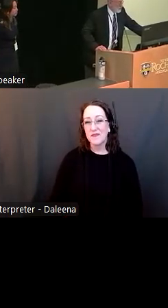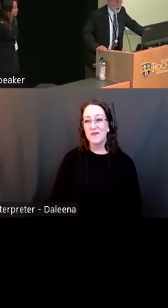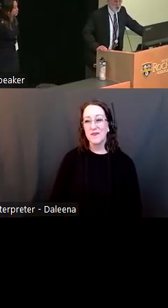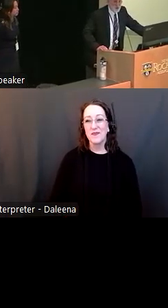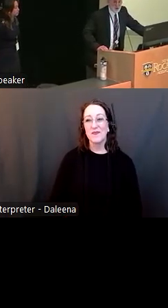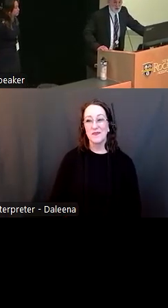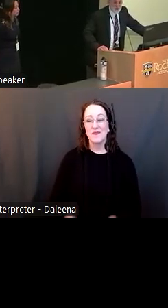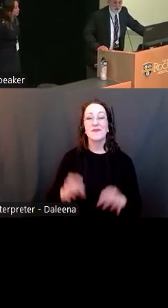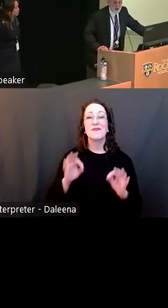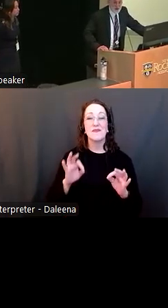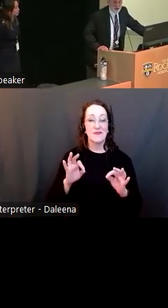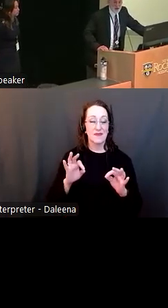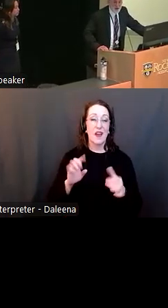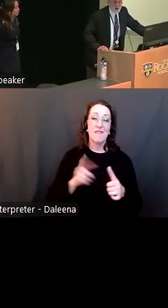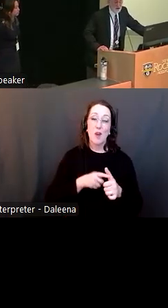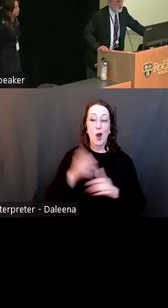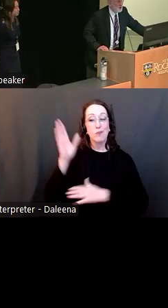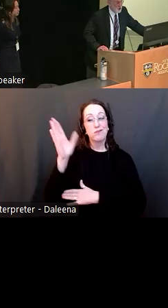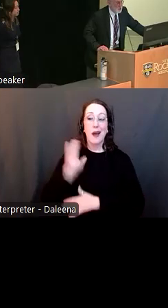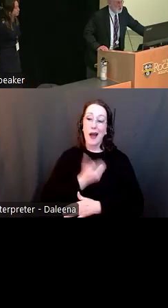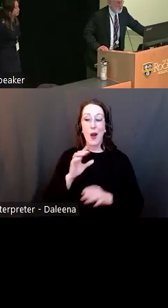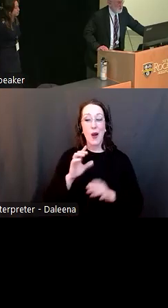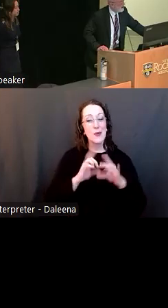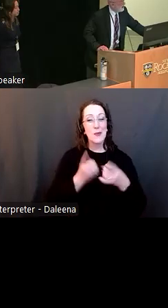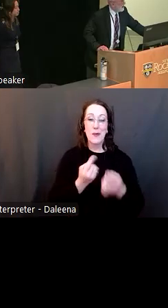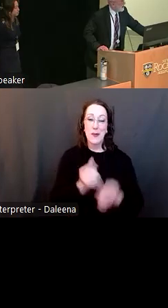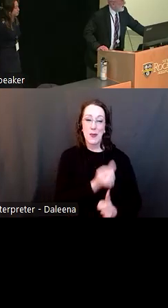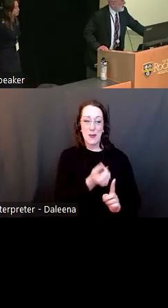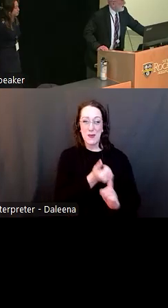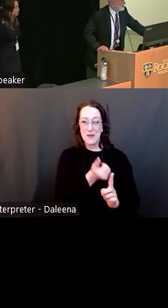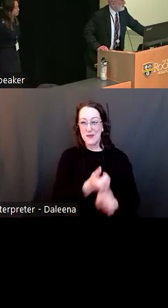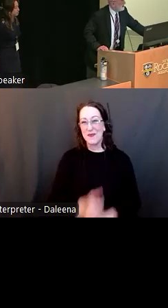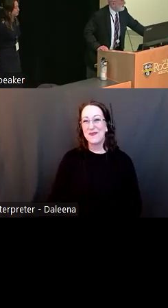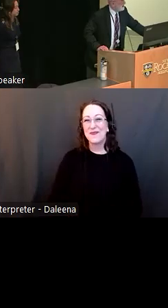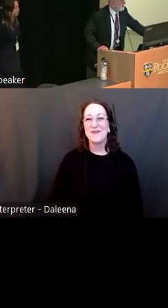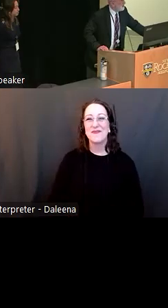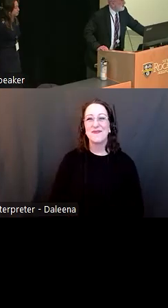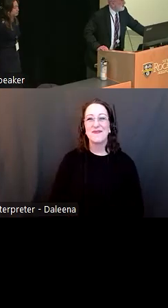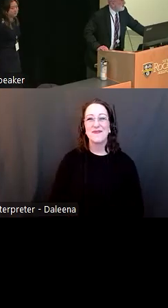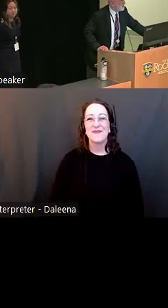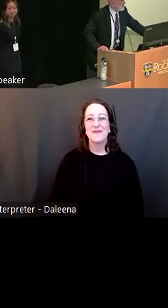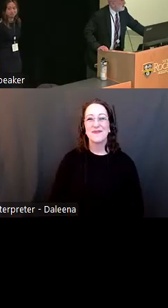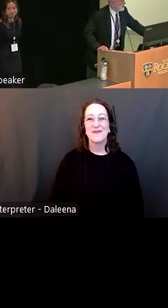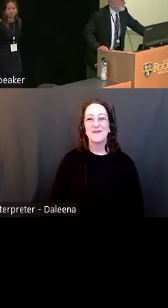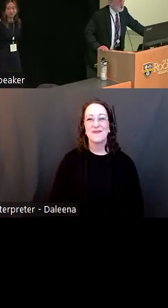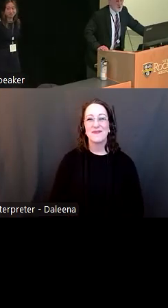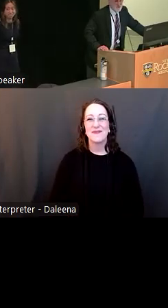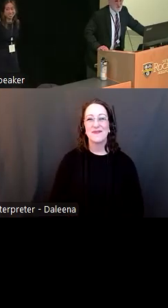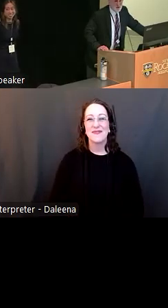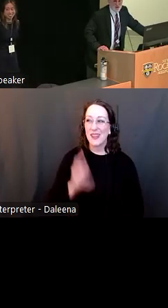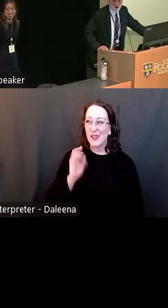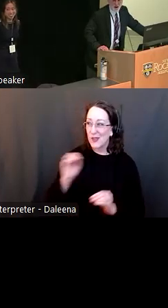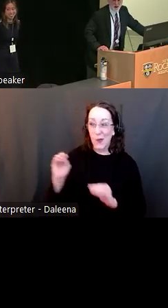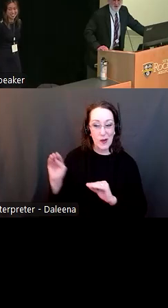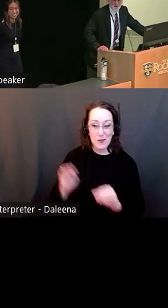So today is our first presentation in our department alone, and I see nobody's